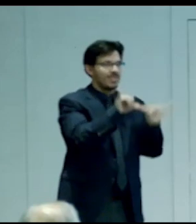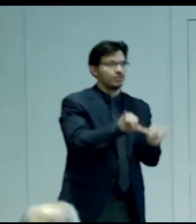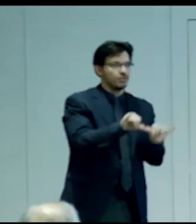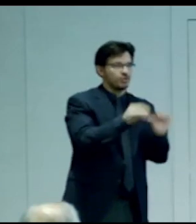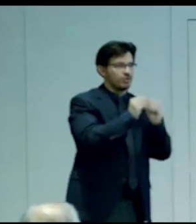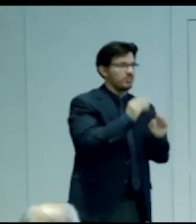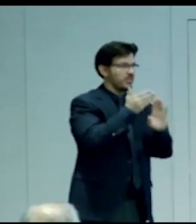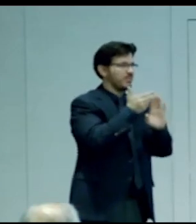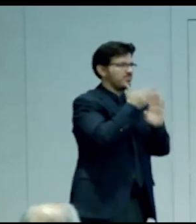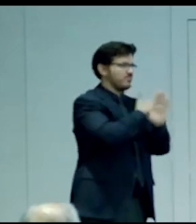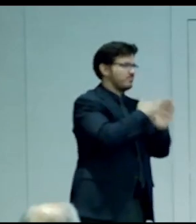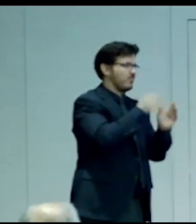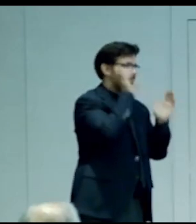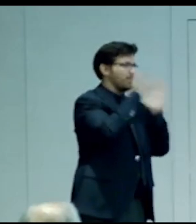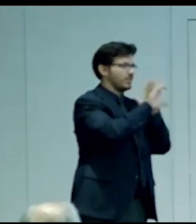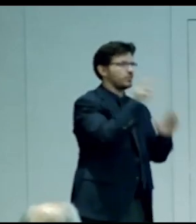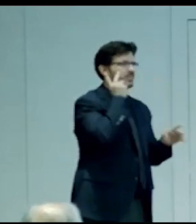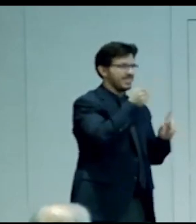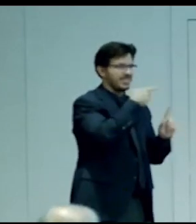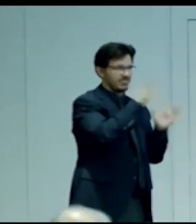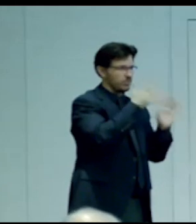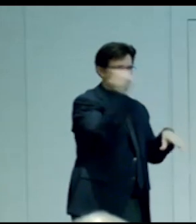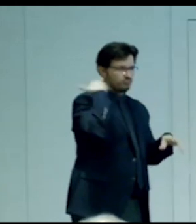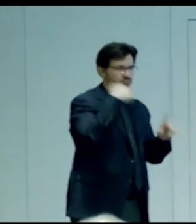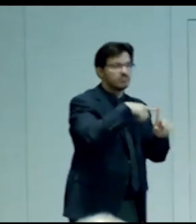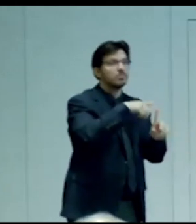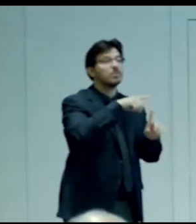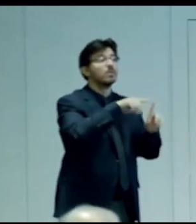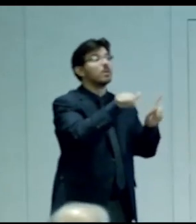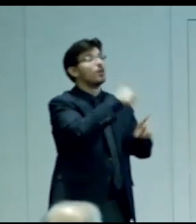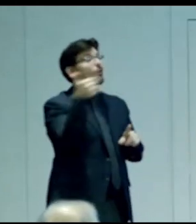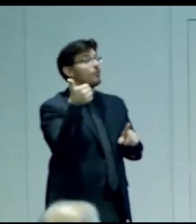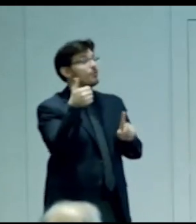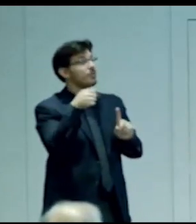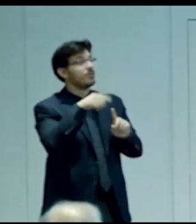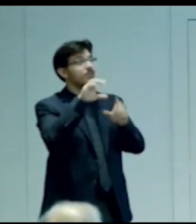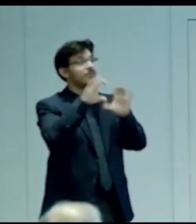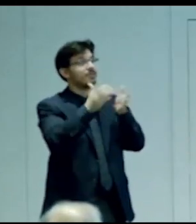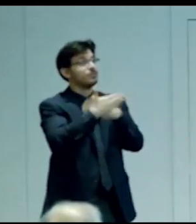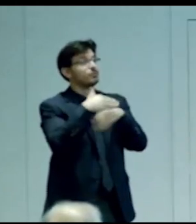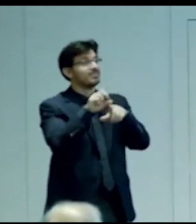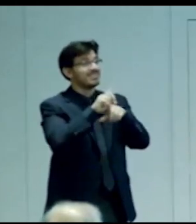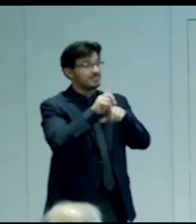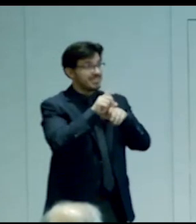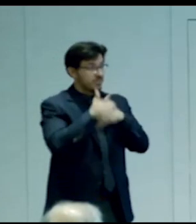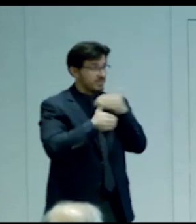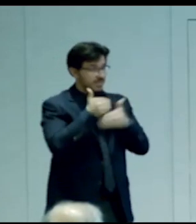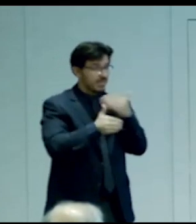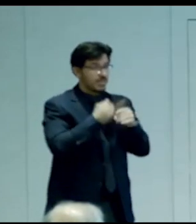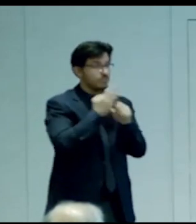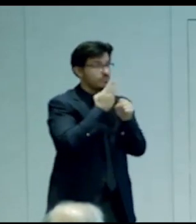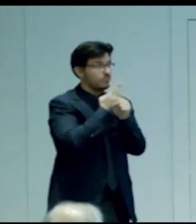the earlier diagram you saw. And the other thing is the classroom disciplinary issues and the